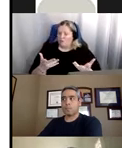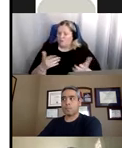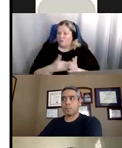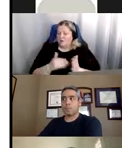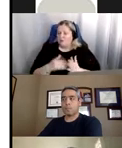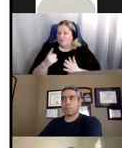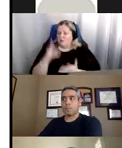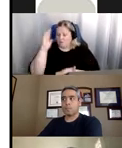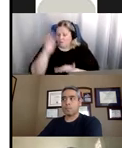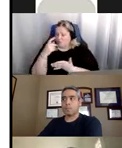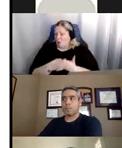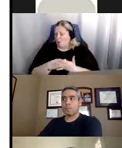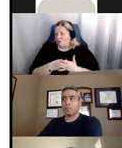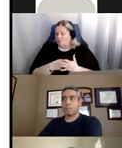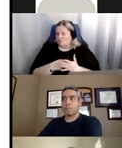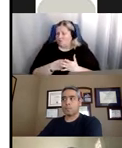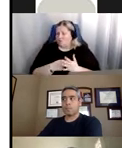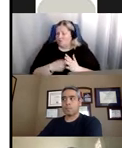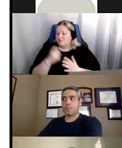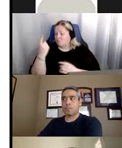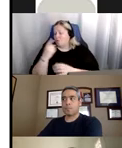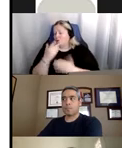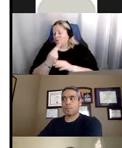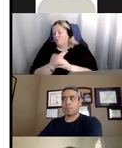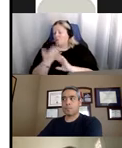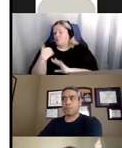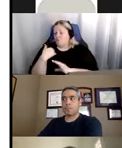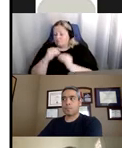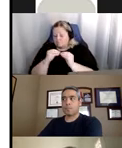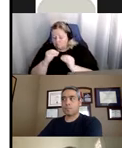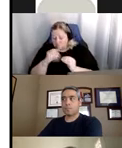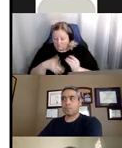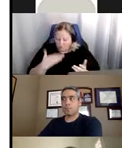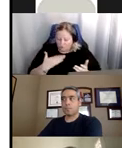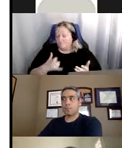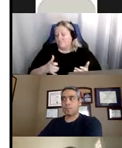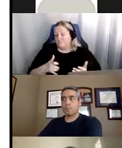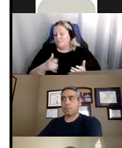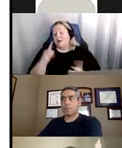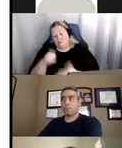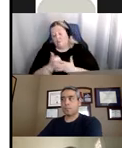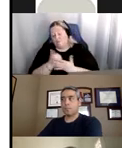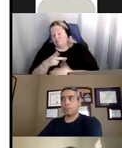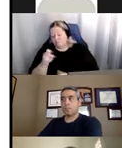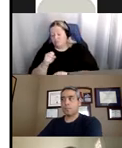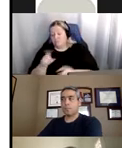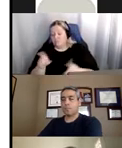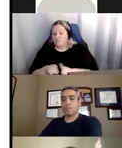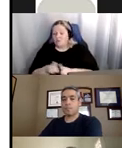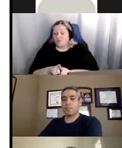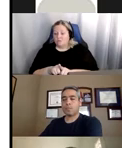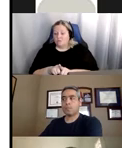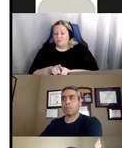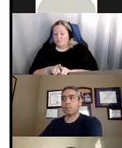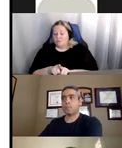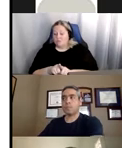for a reduced cost that's been used before and refurbished. So that can be helpful. And then, of course, assistive technology is